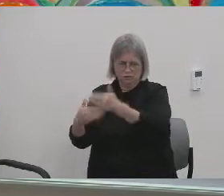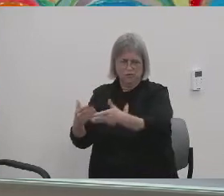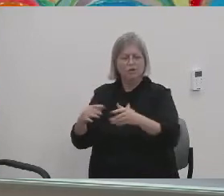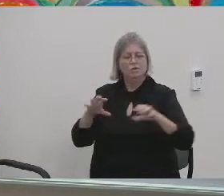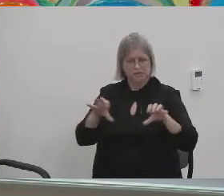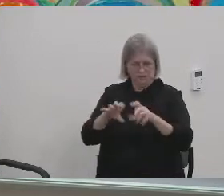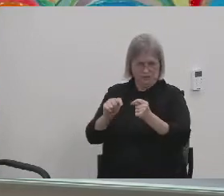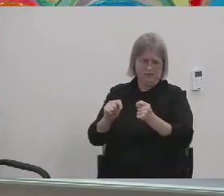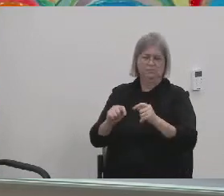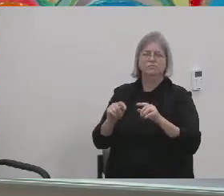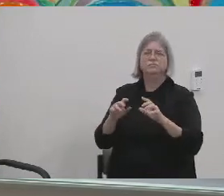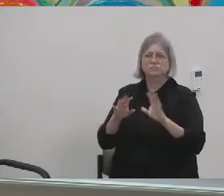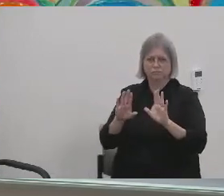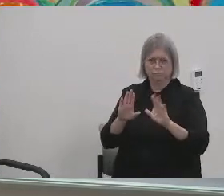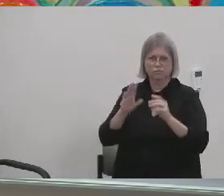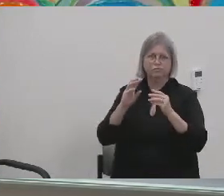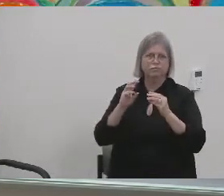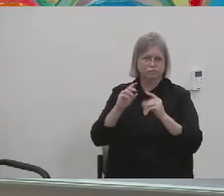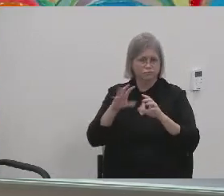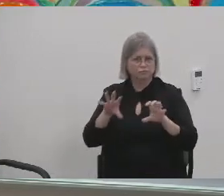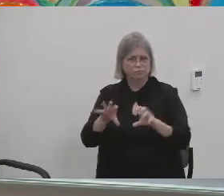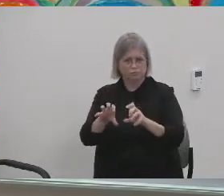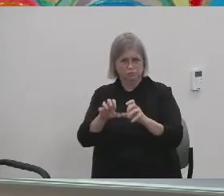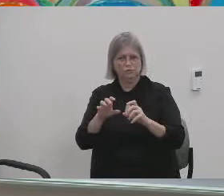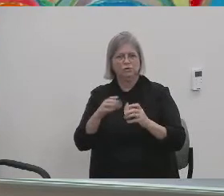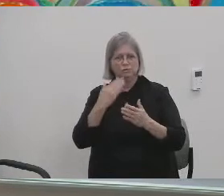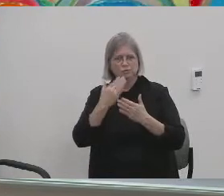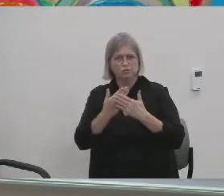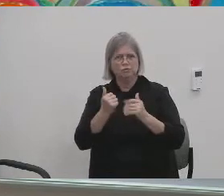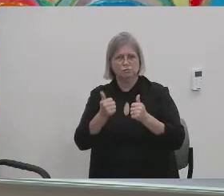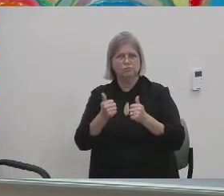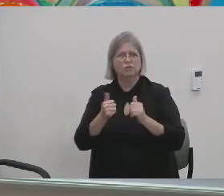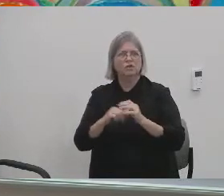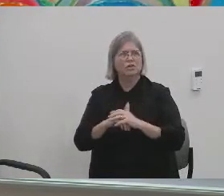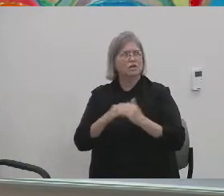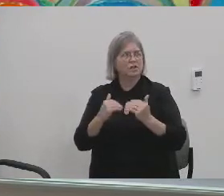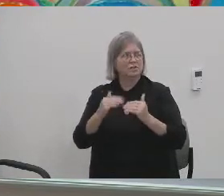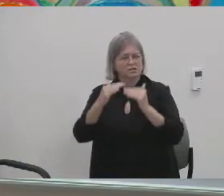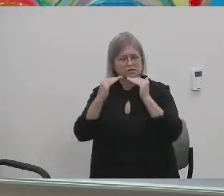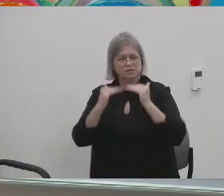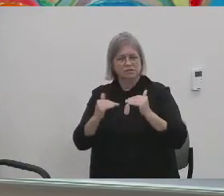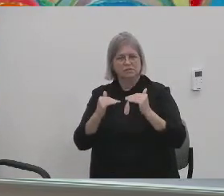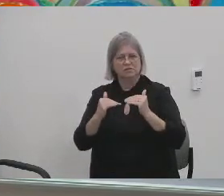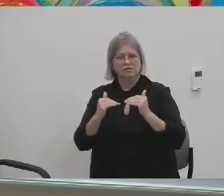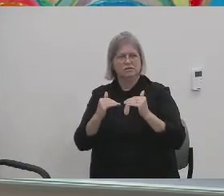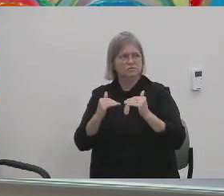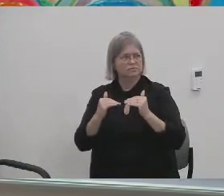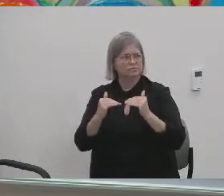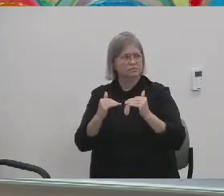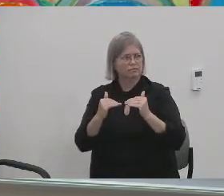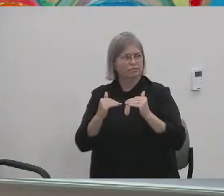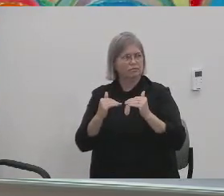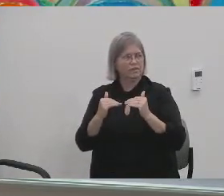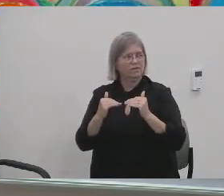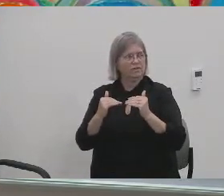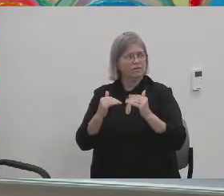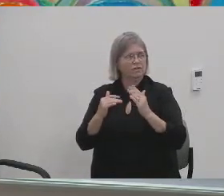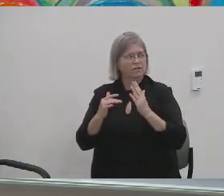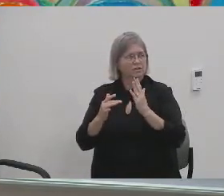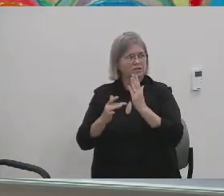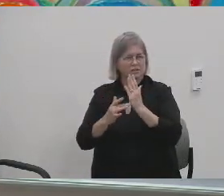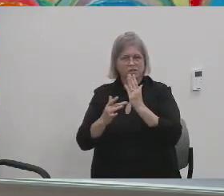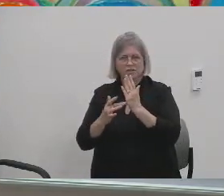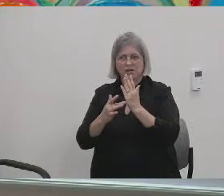all that, and we've done that really well. So the next part is we have to get to technology integration. Did it hear me say